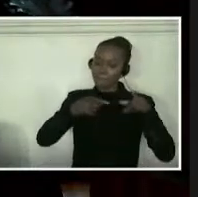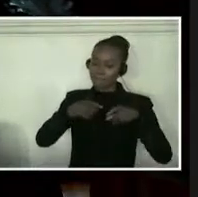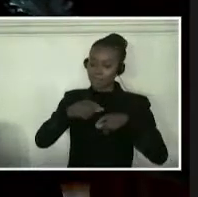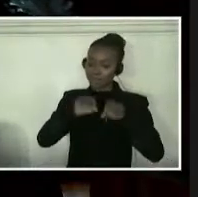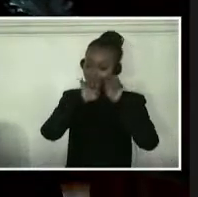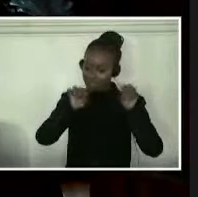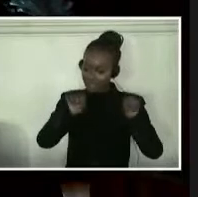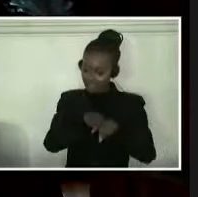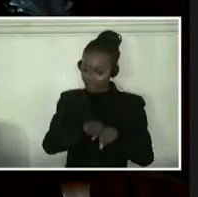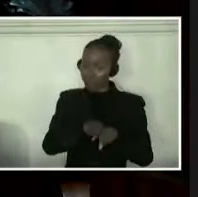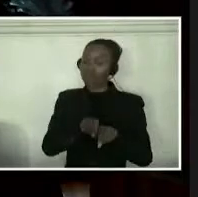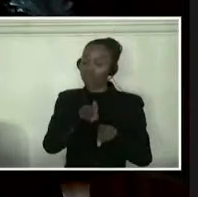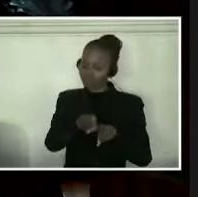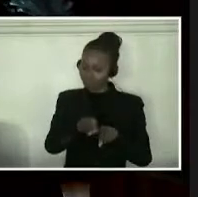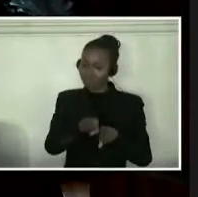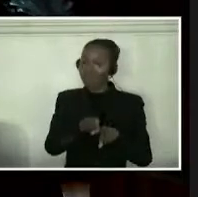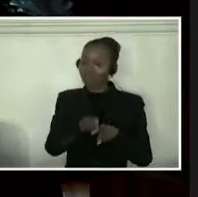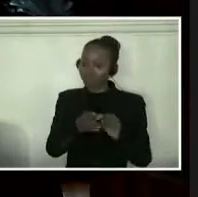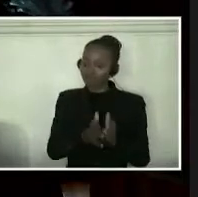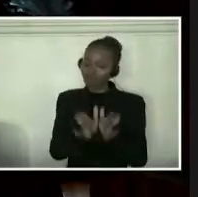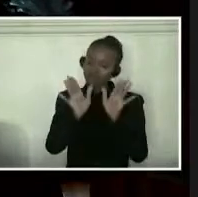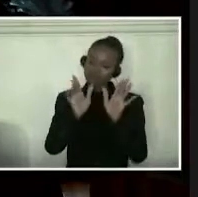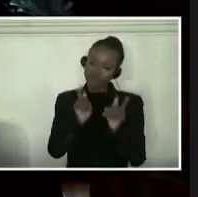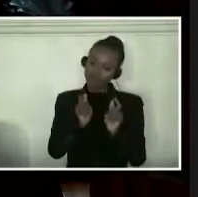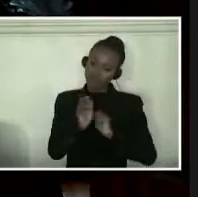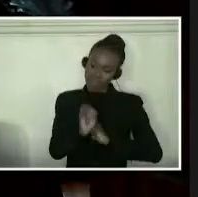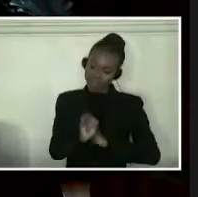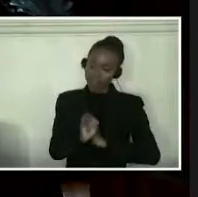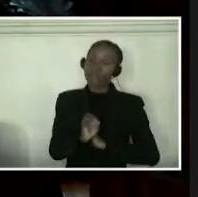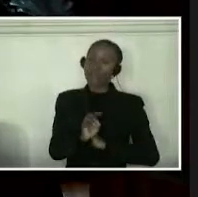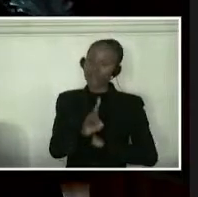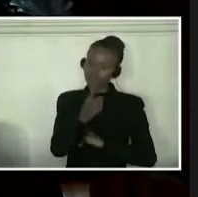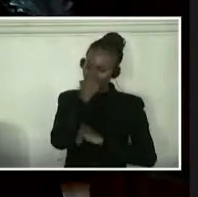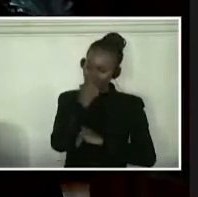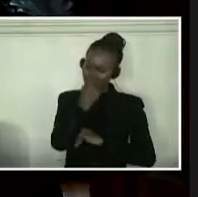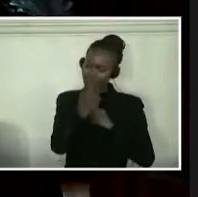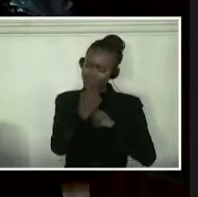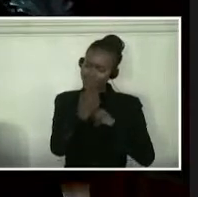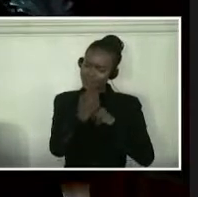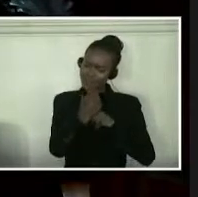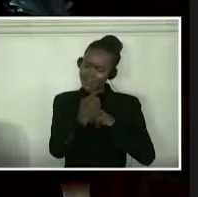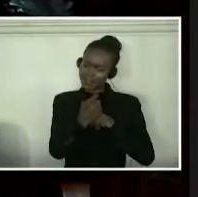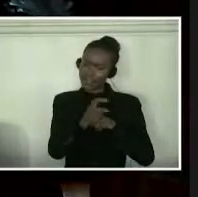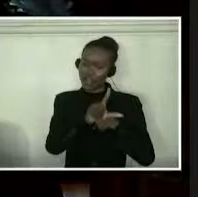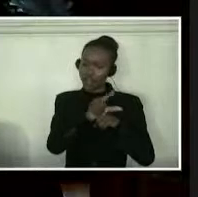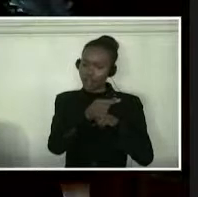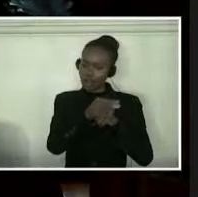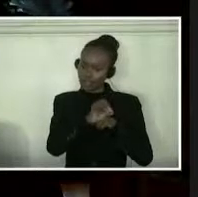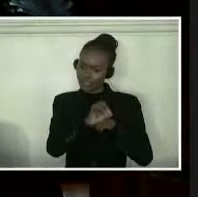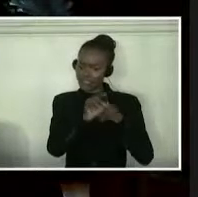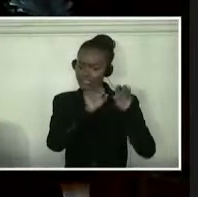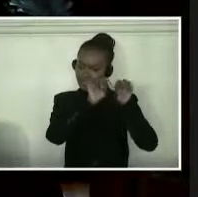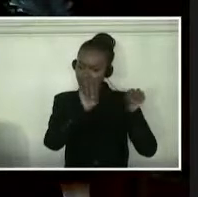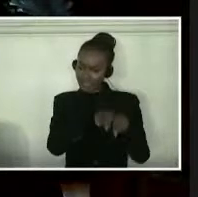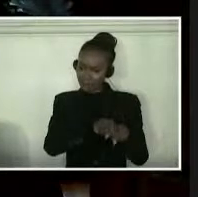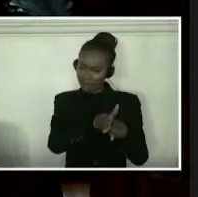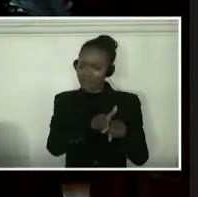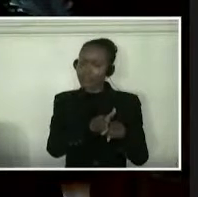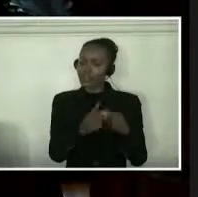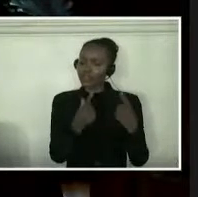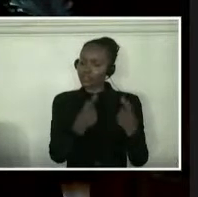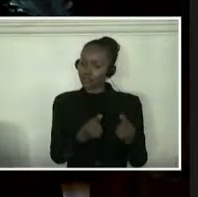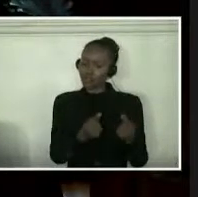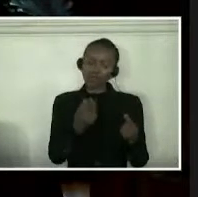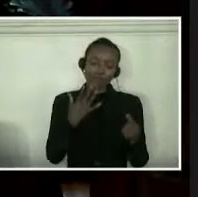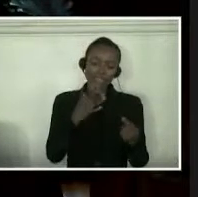implementation will will can further from the local system that which will be implemented at six pilot